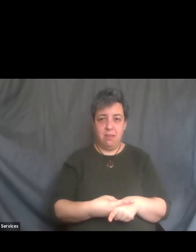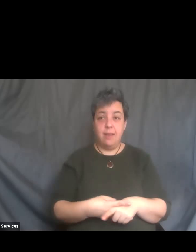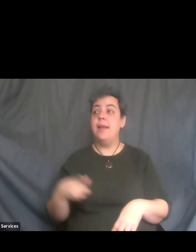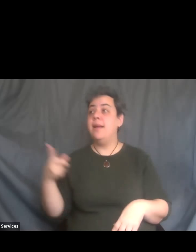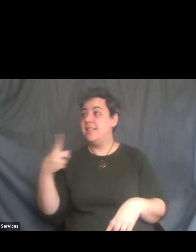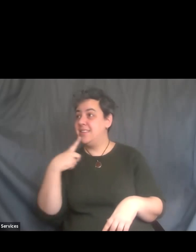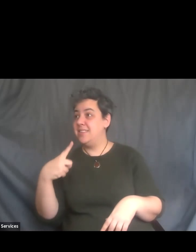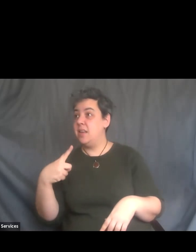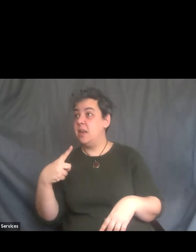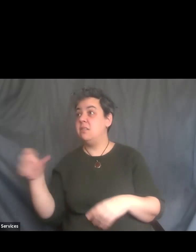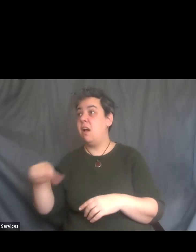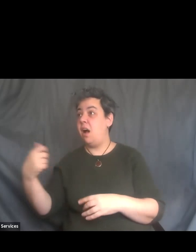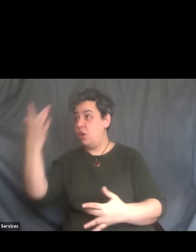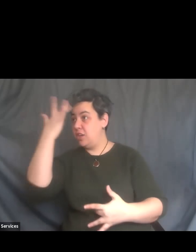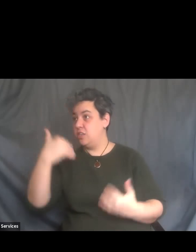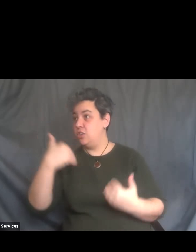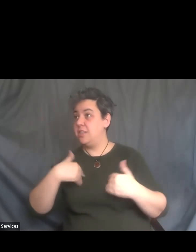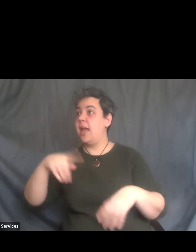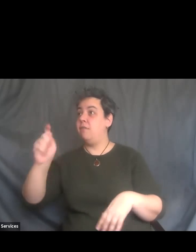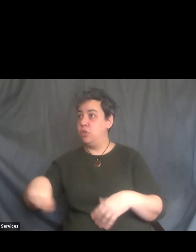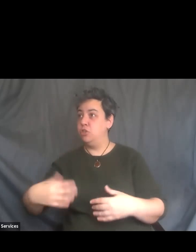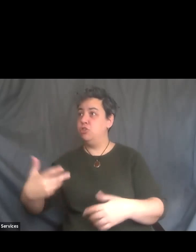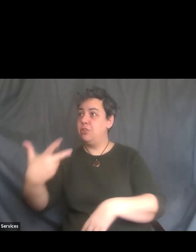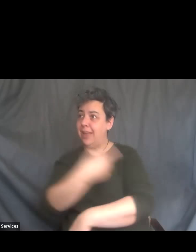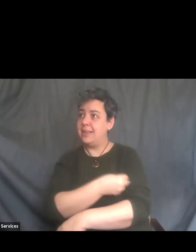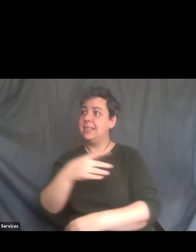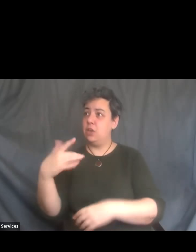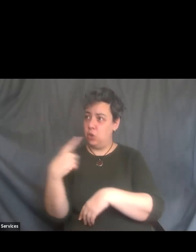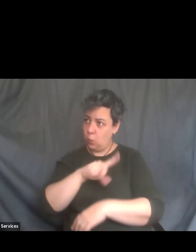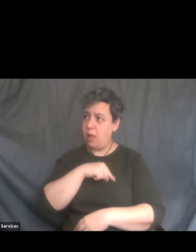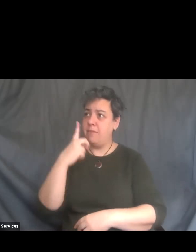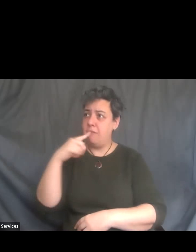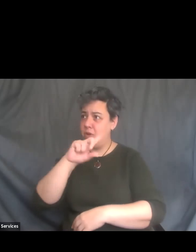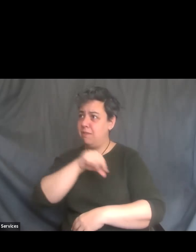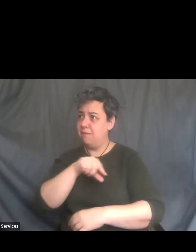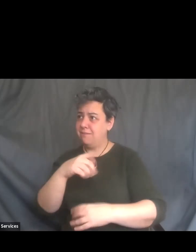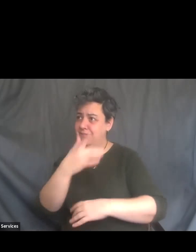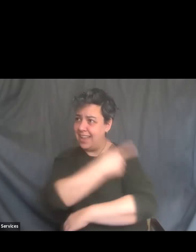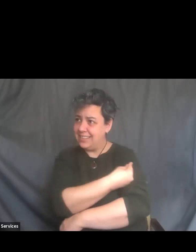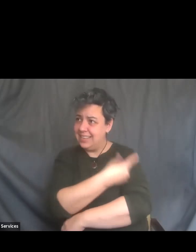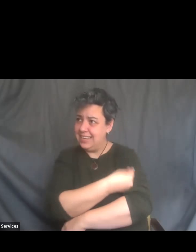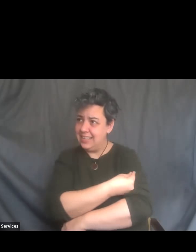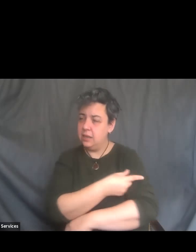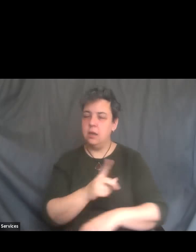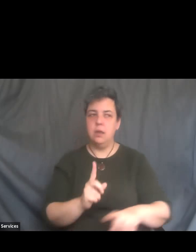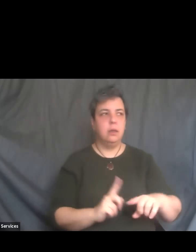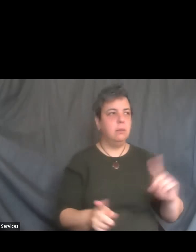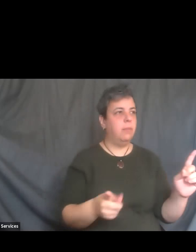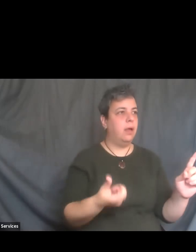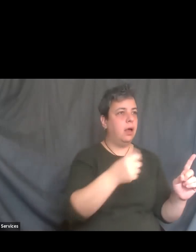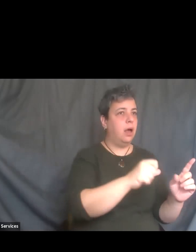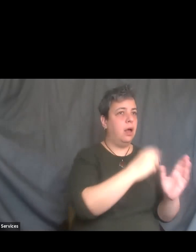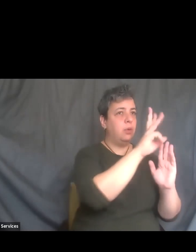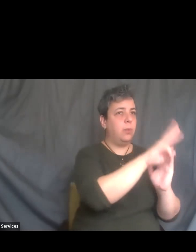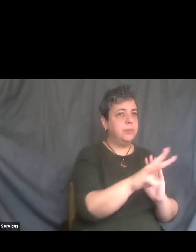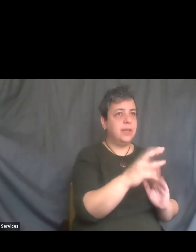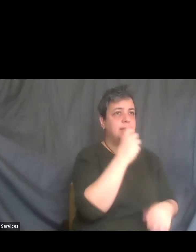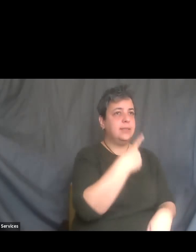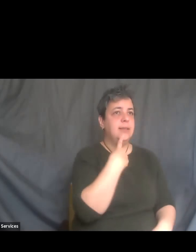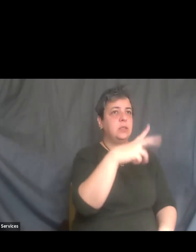it needs to be clear. Right. Here, I shouldn't even go and try to make an appointment right now. I'm not older than